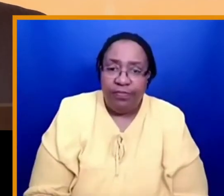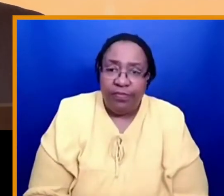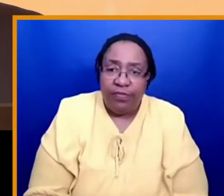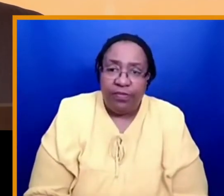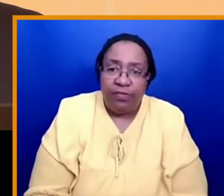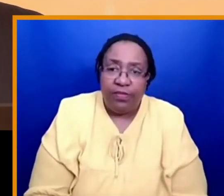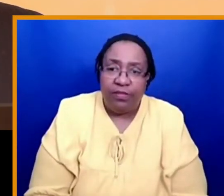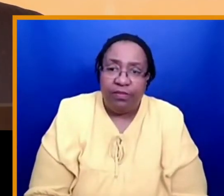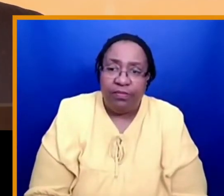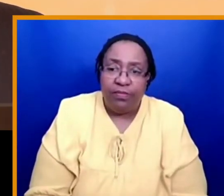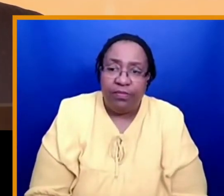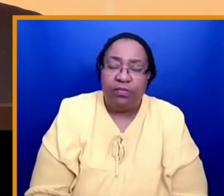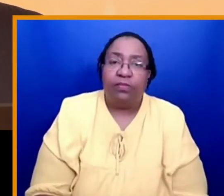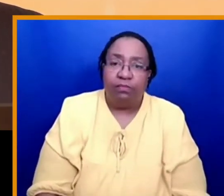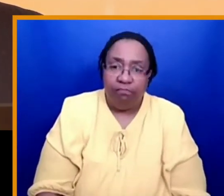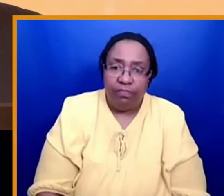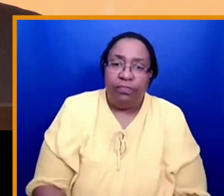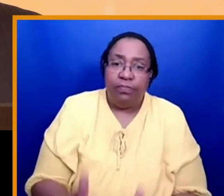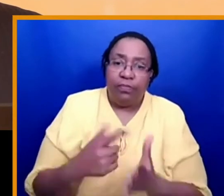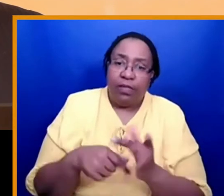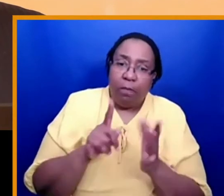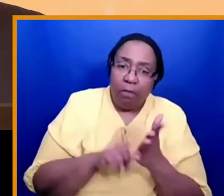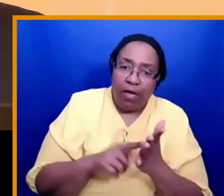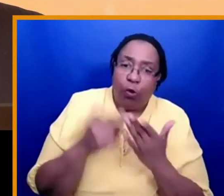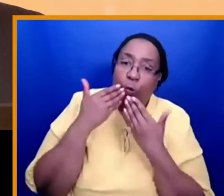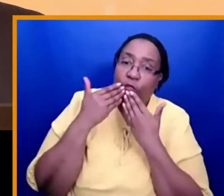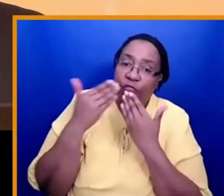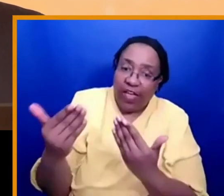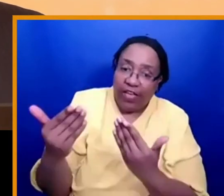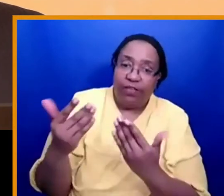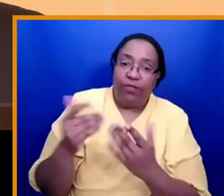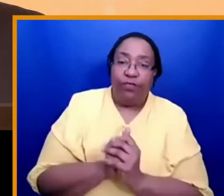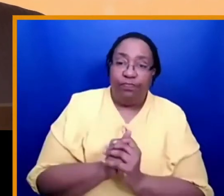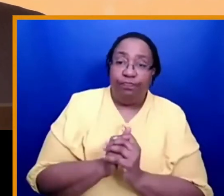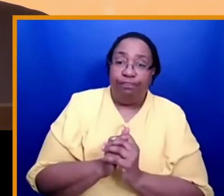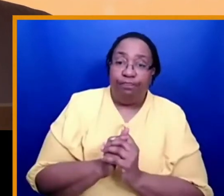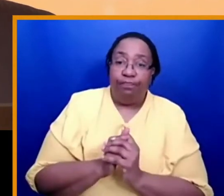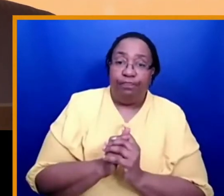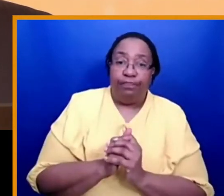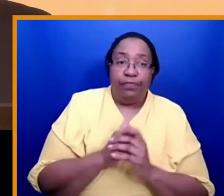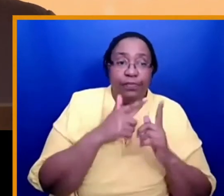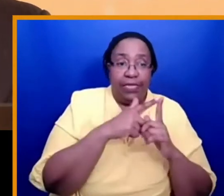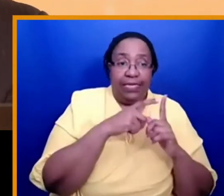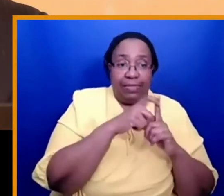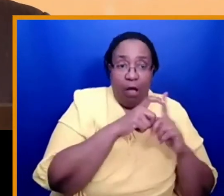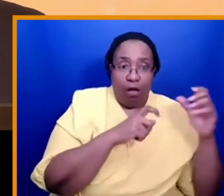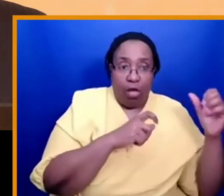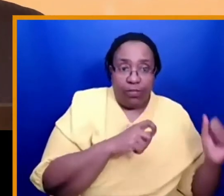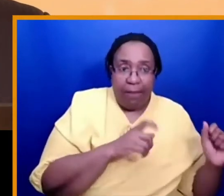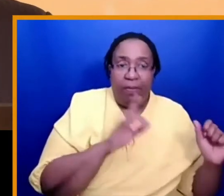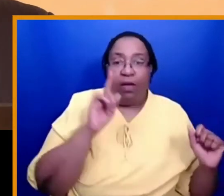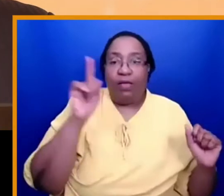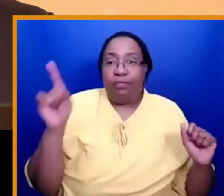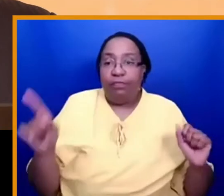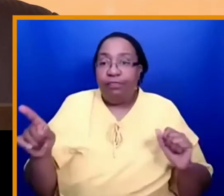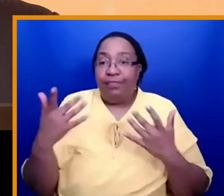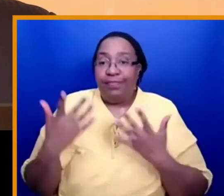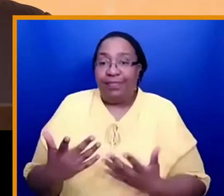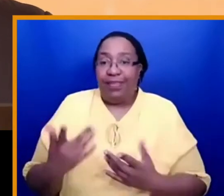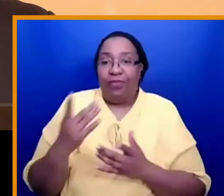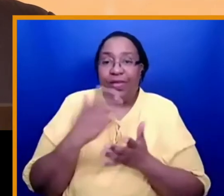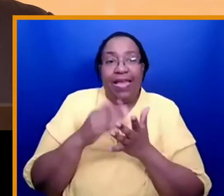Michael, thank you for that and for explaining those drafting amendments. Can I ask Lee Darg to stand by? And I now have great pleasure in calling Helen